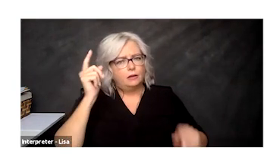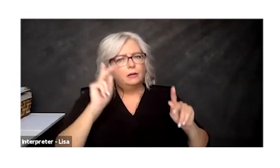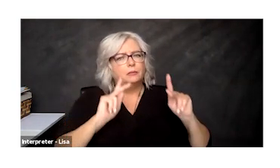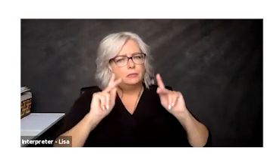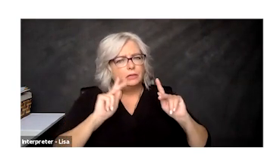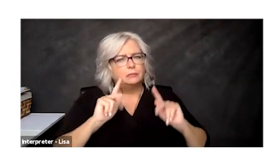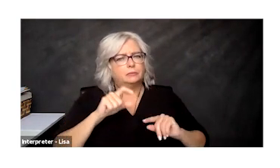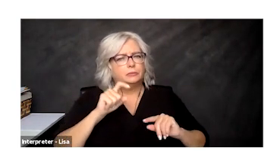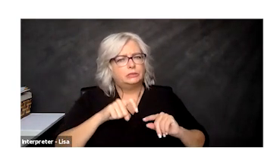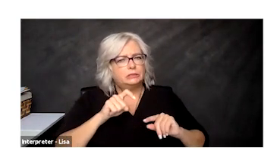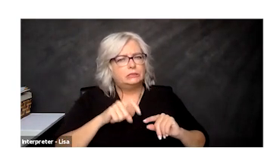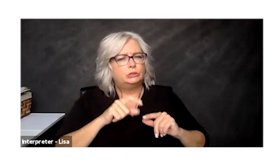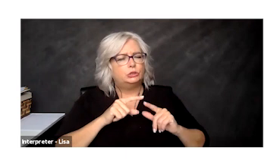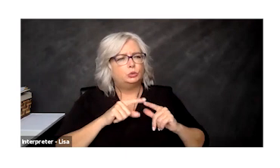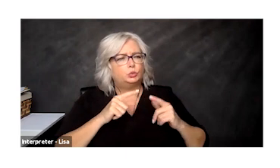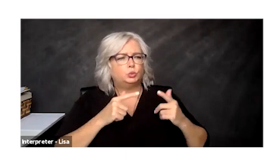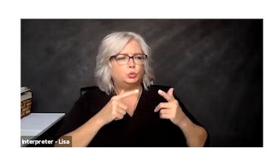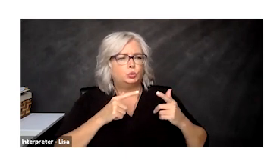self-worth through their consumptive power.